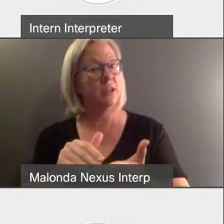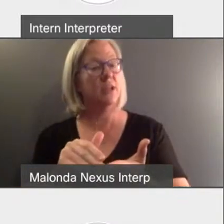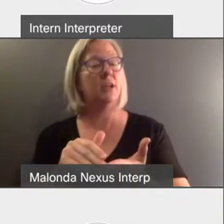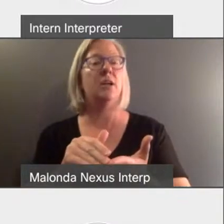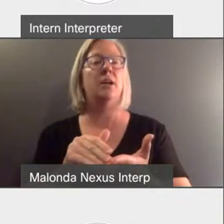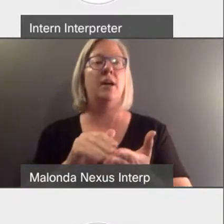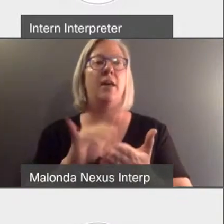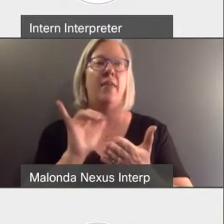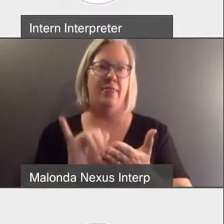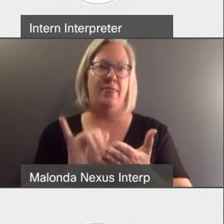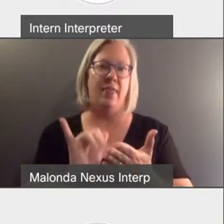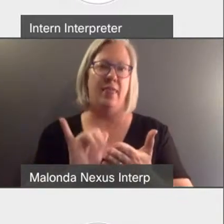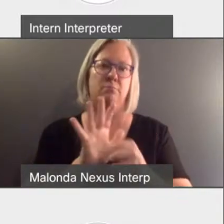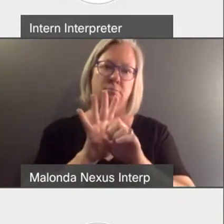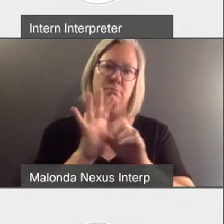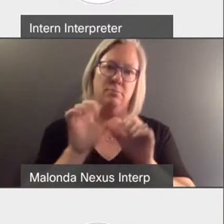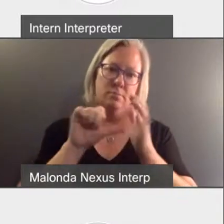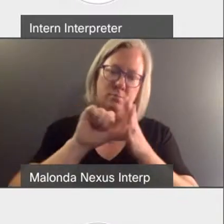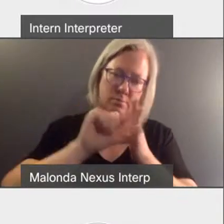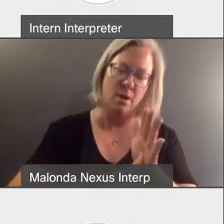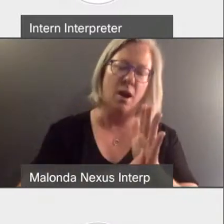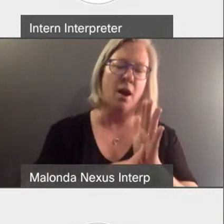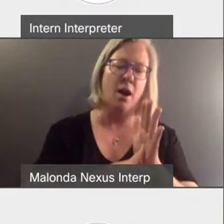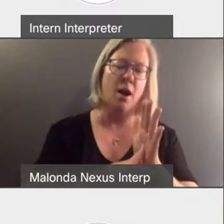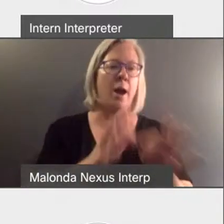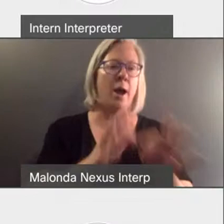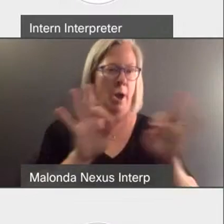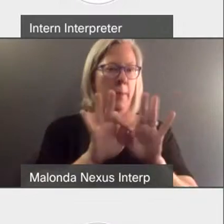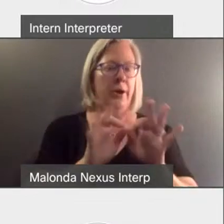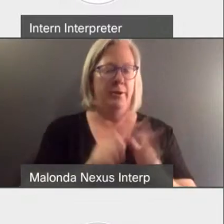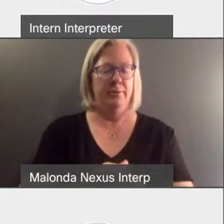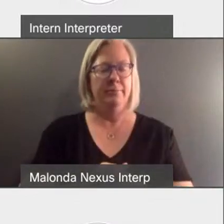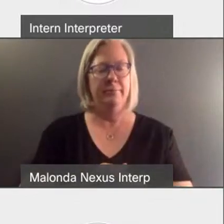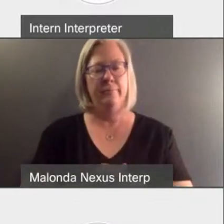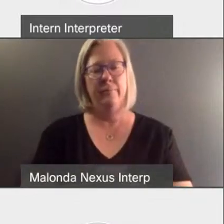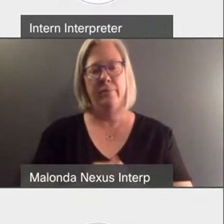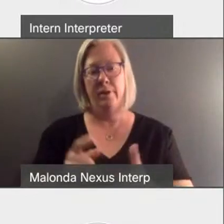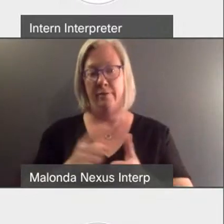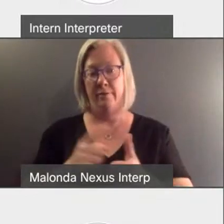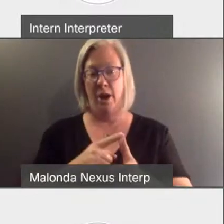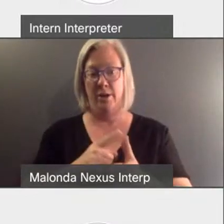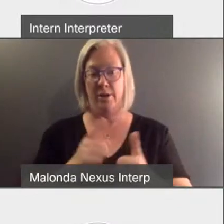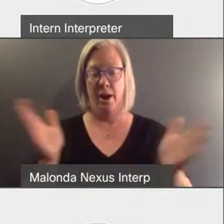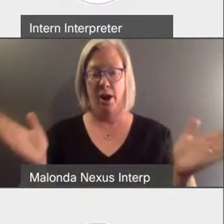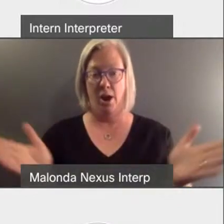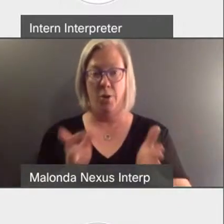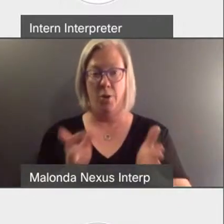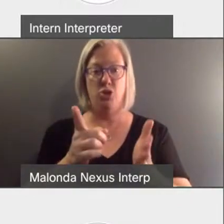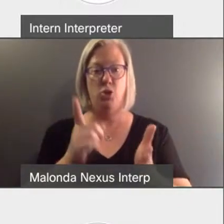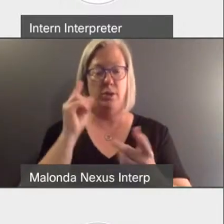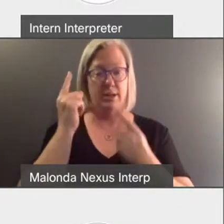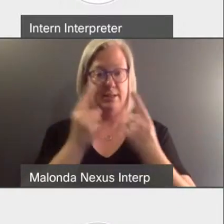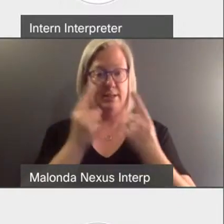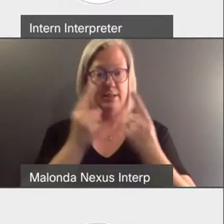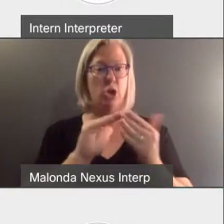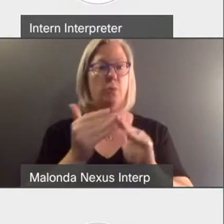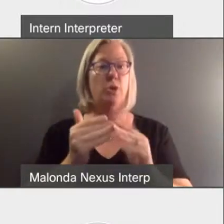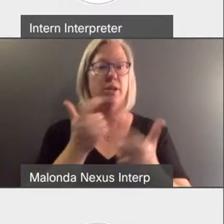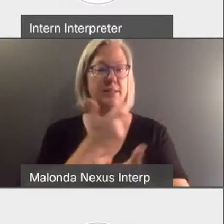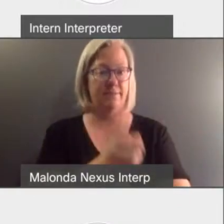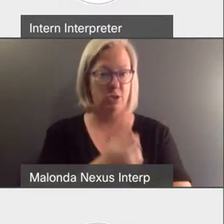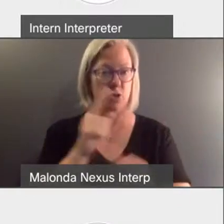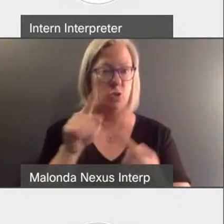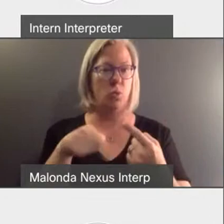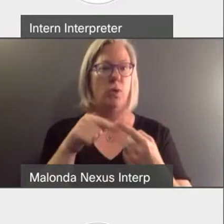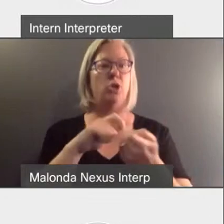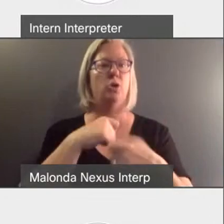conveys the importance of these items to your constituents. First, we urge you to consider communities of interest when